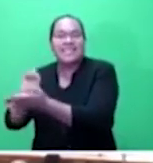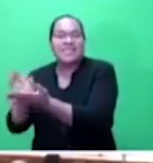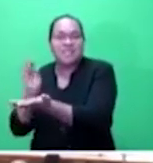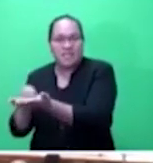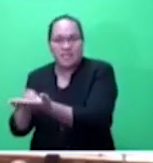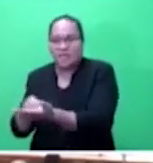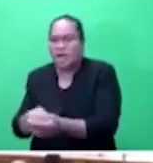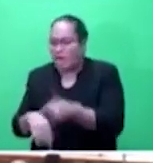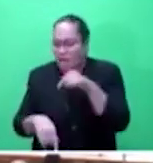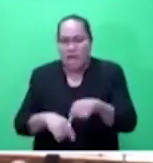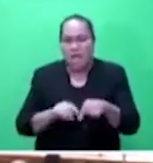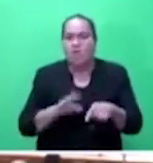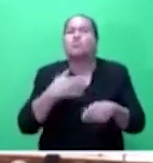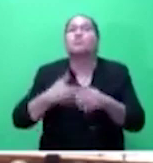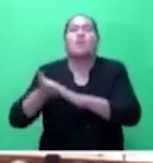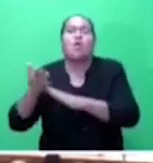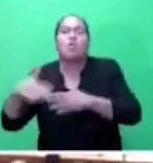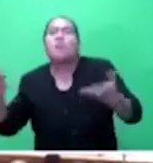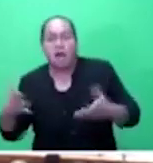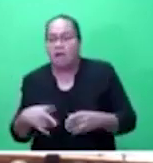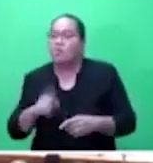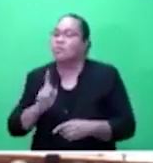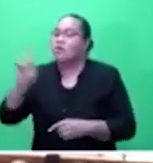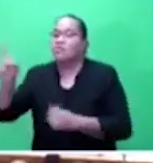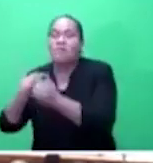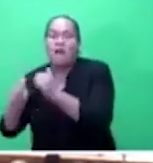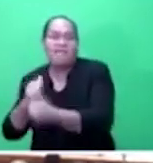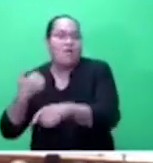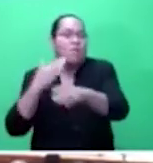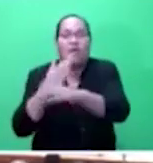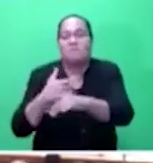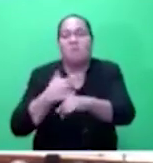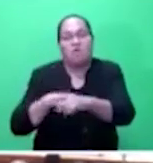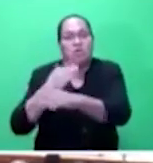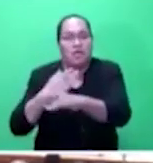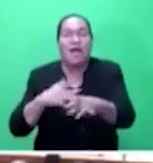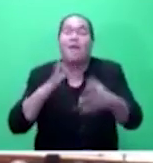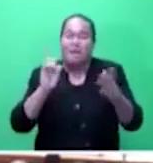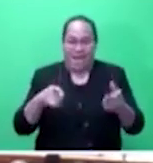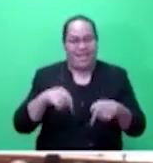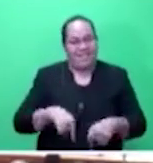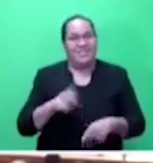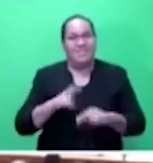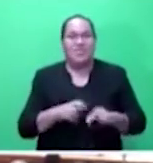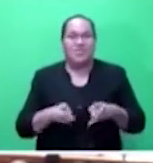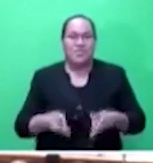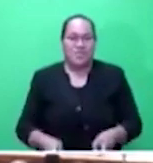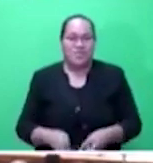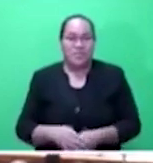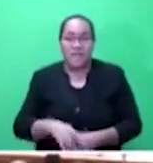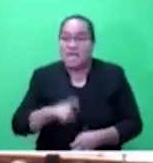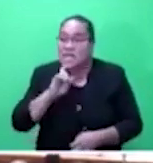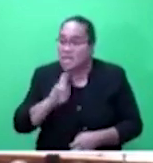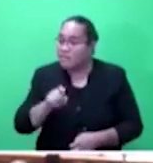go to his brother, or he'll go to his sister, his cousin, grandfather, uncle, auntie. That's how we do things in Fiji. But even if they